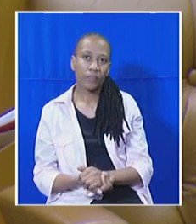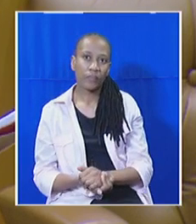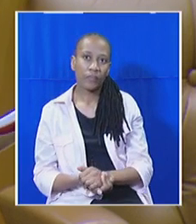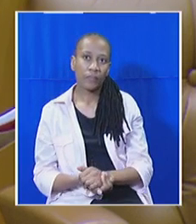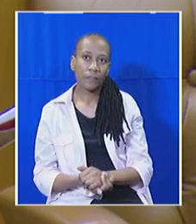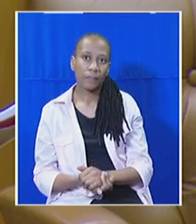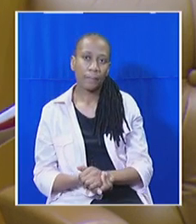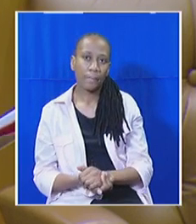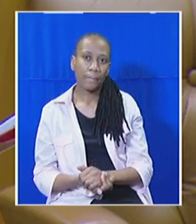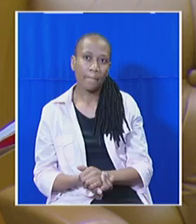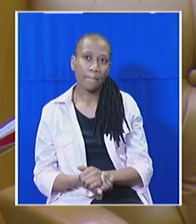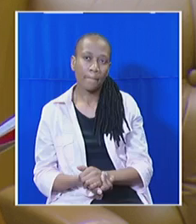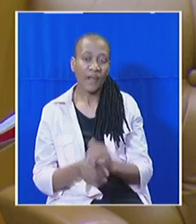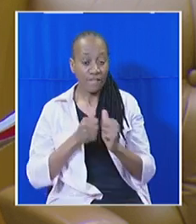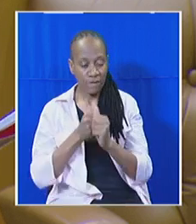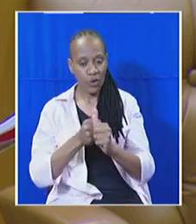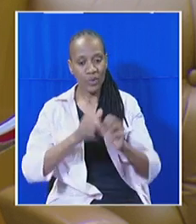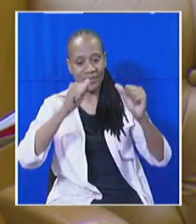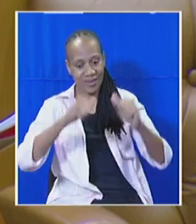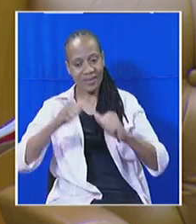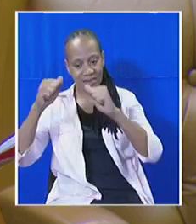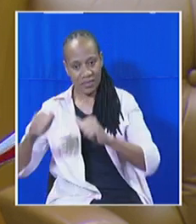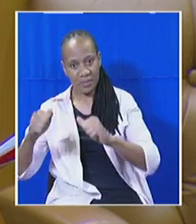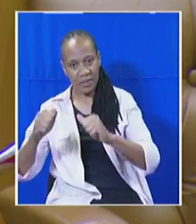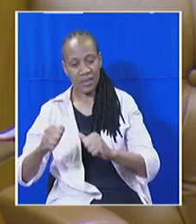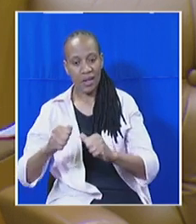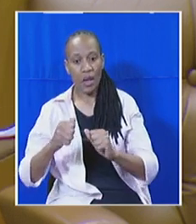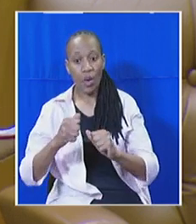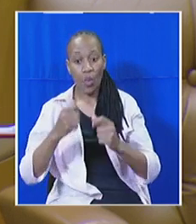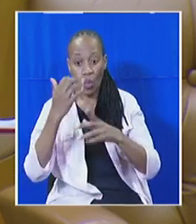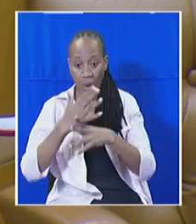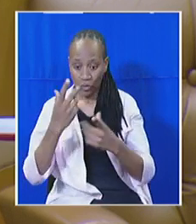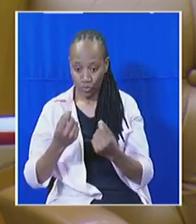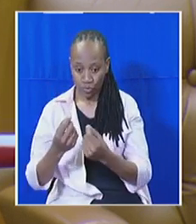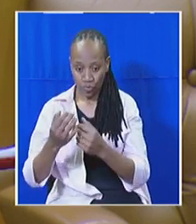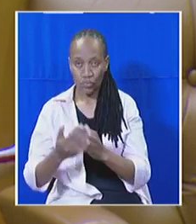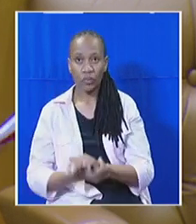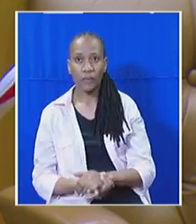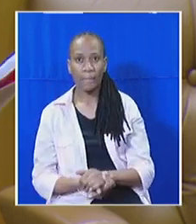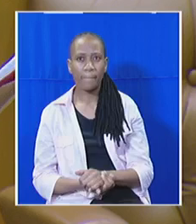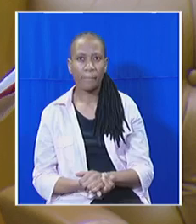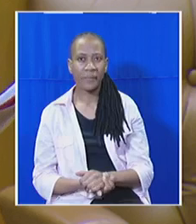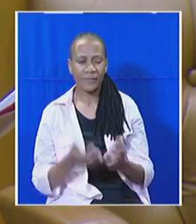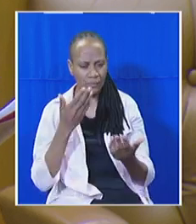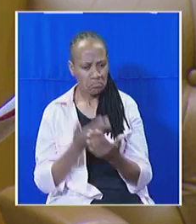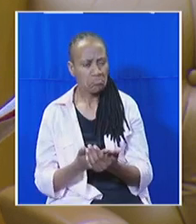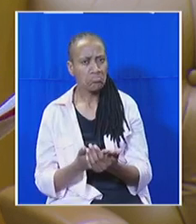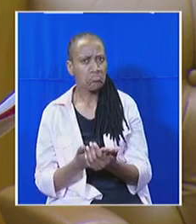or construction agreement concluded with service providers. That it may only be instituted